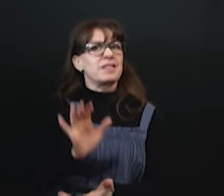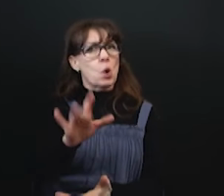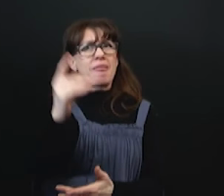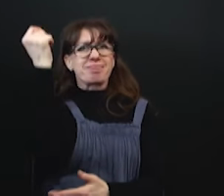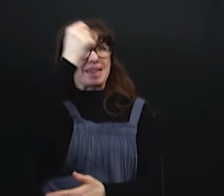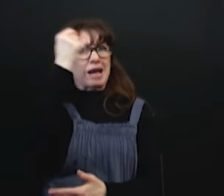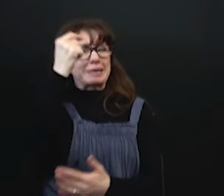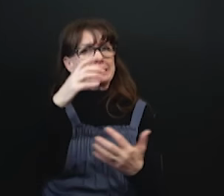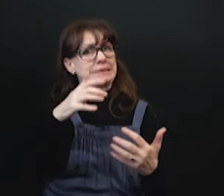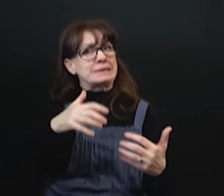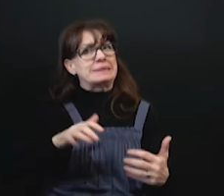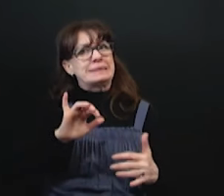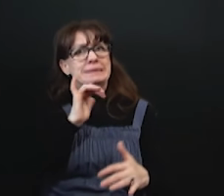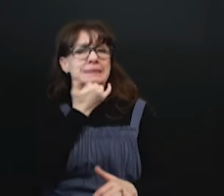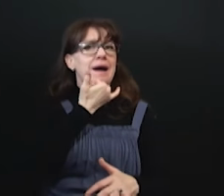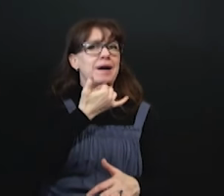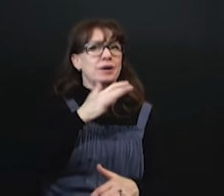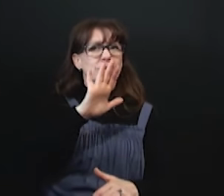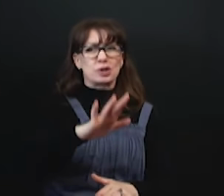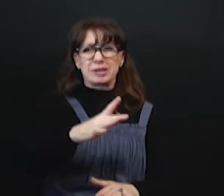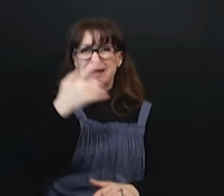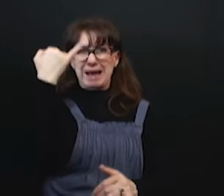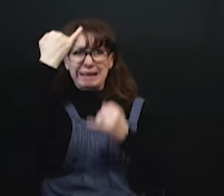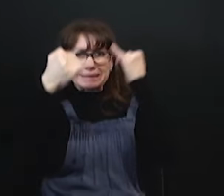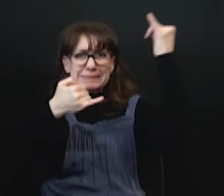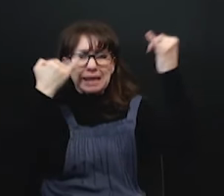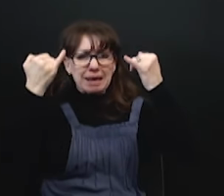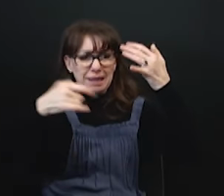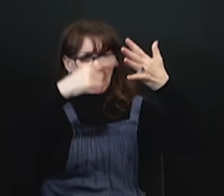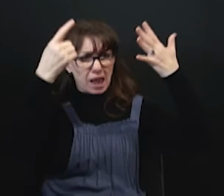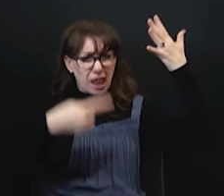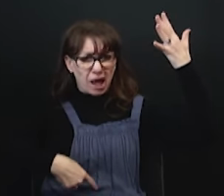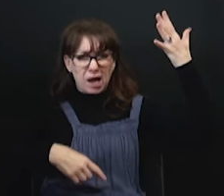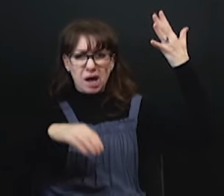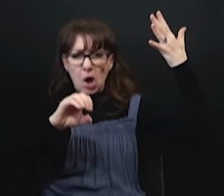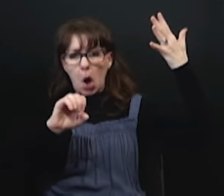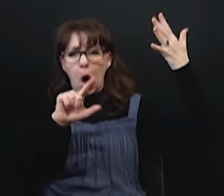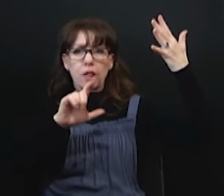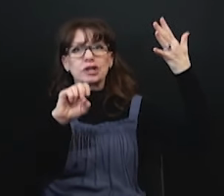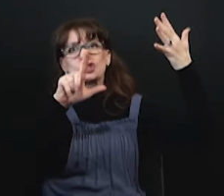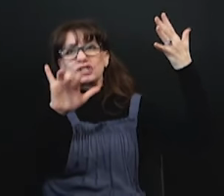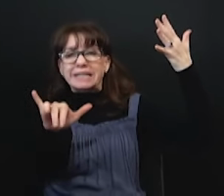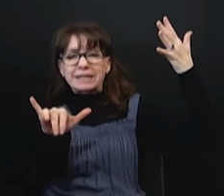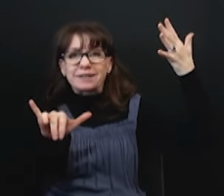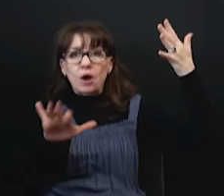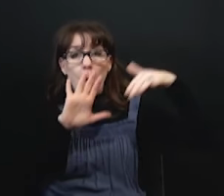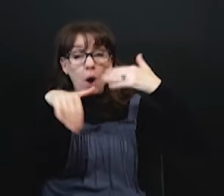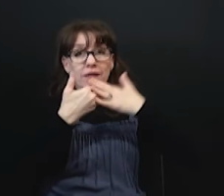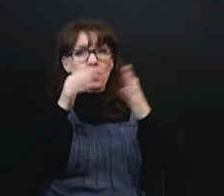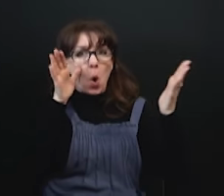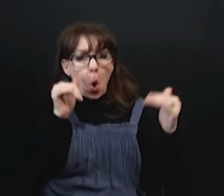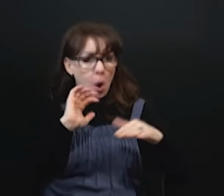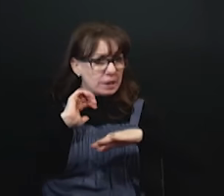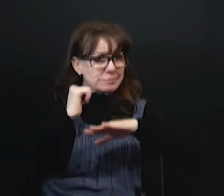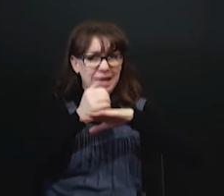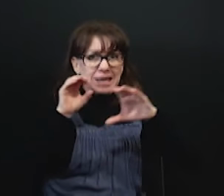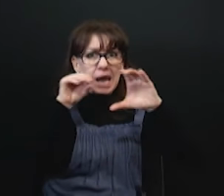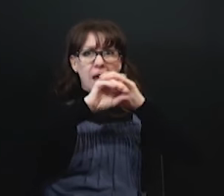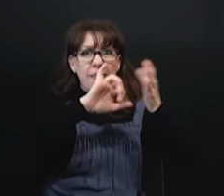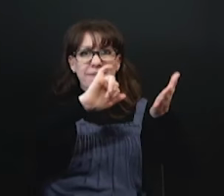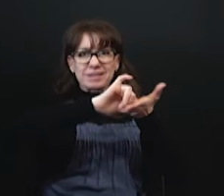theology, that trips up your eschatology, that trips up all your ologies. If the one you put all your hope in